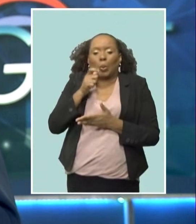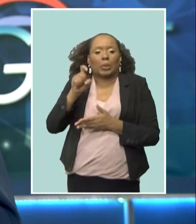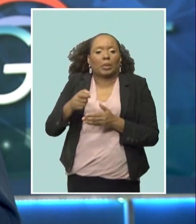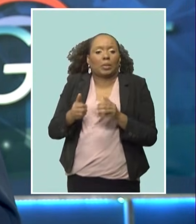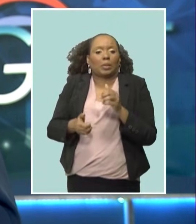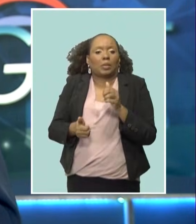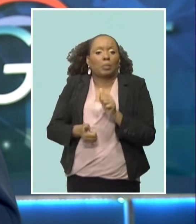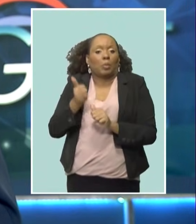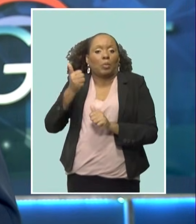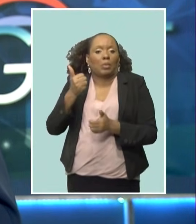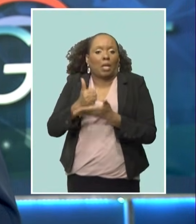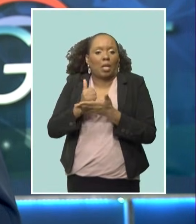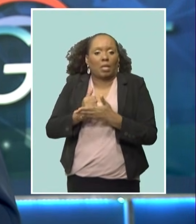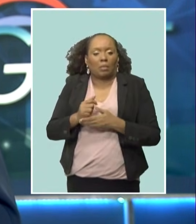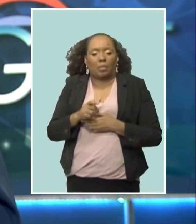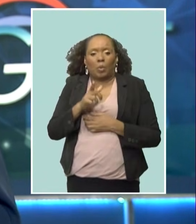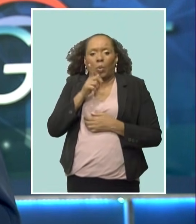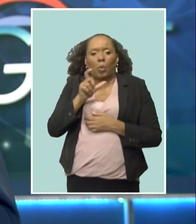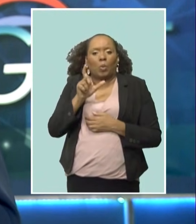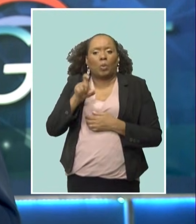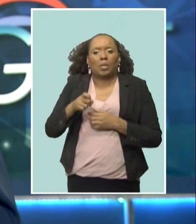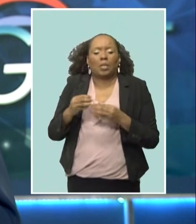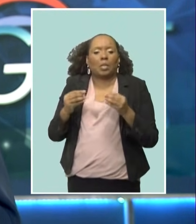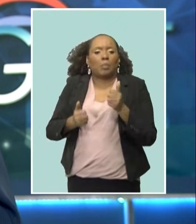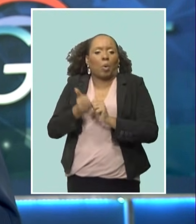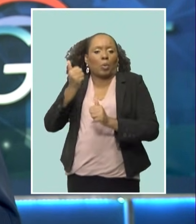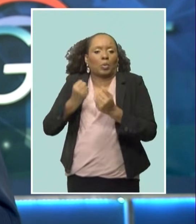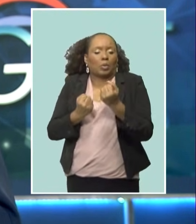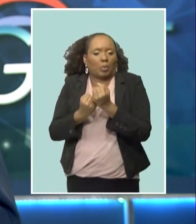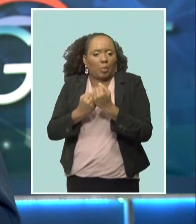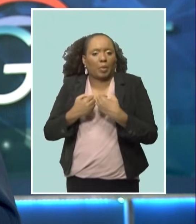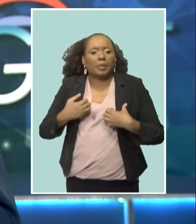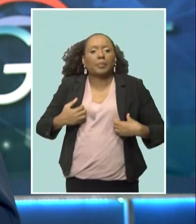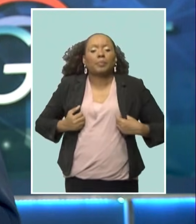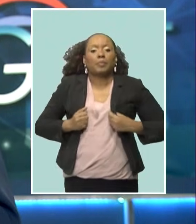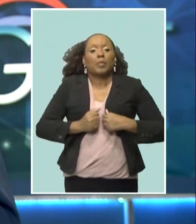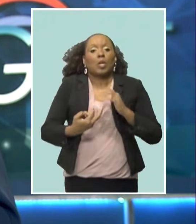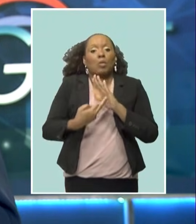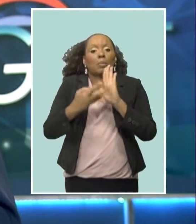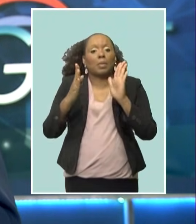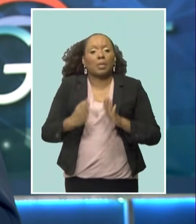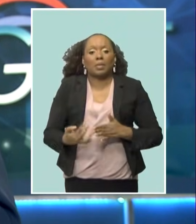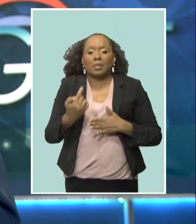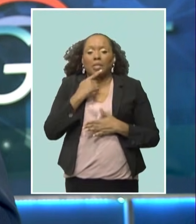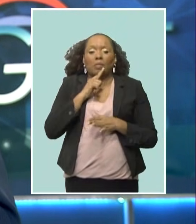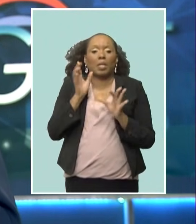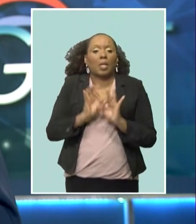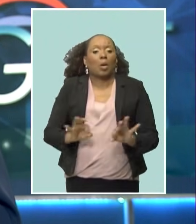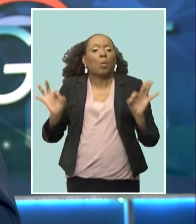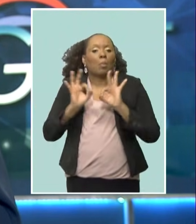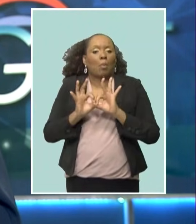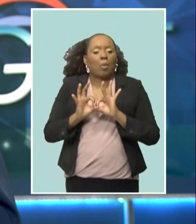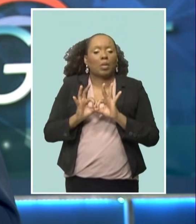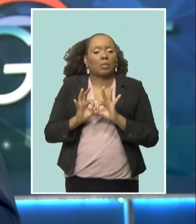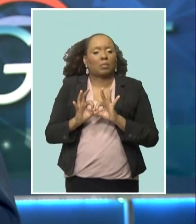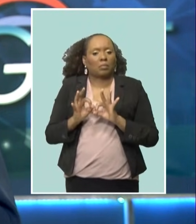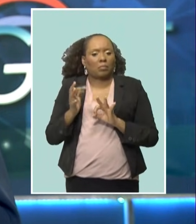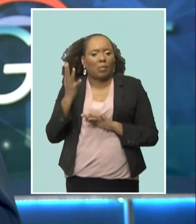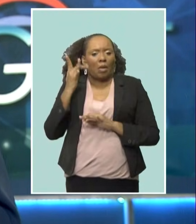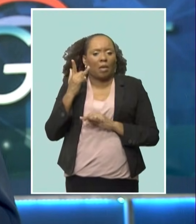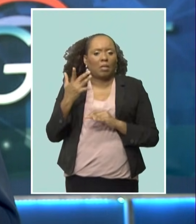and needs. Secretary General Dr. Carla Barnett sees it as a significant game changer given the